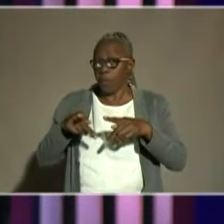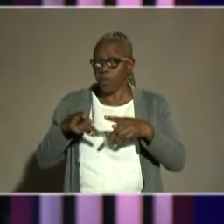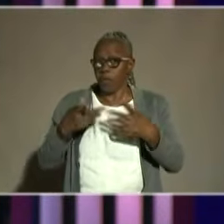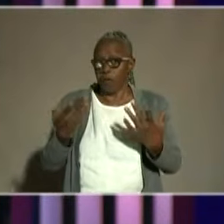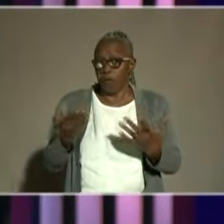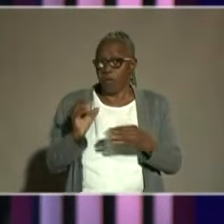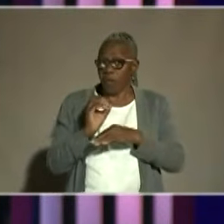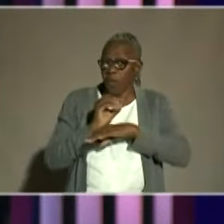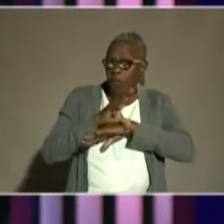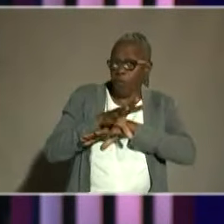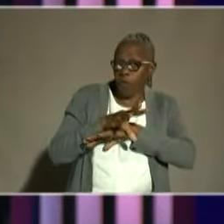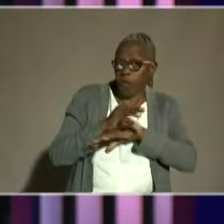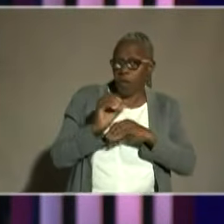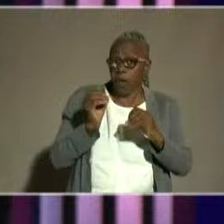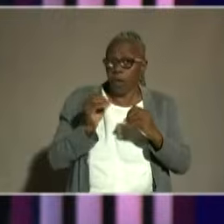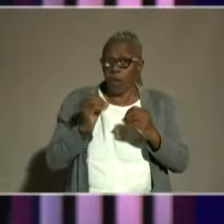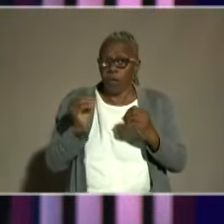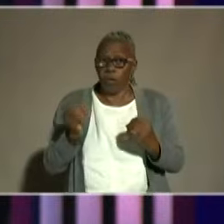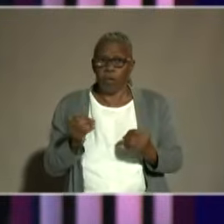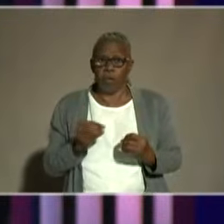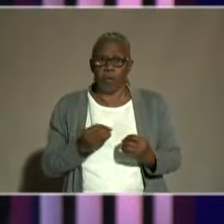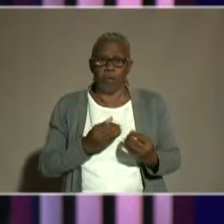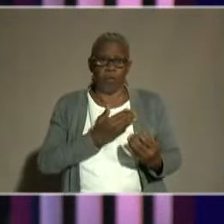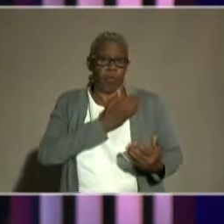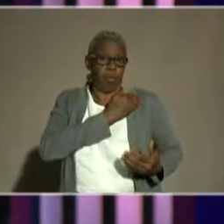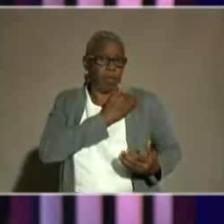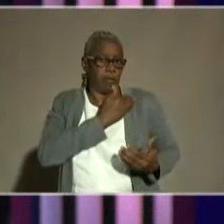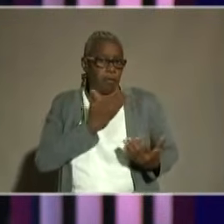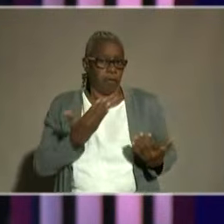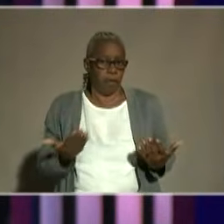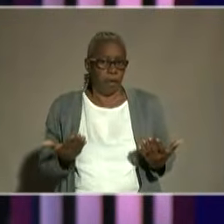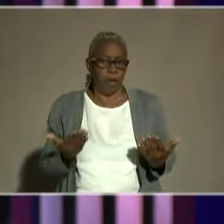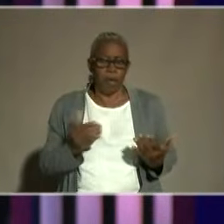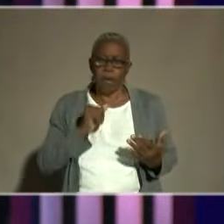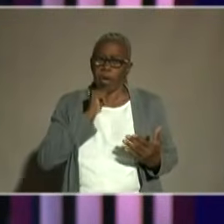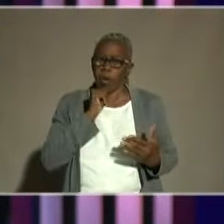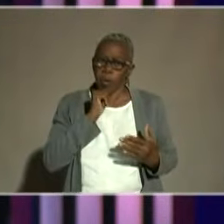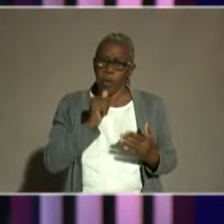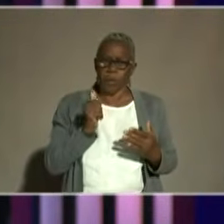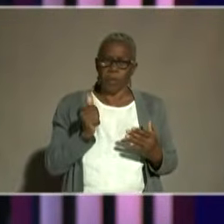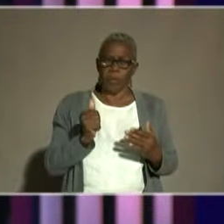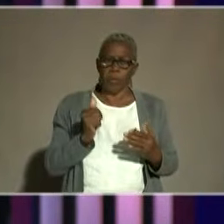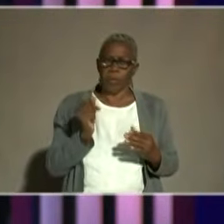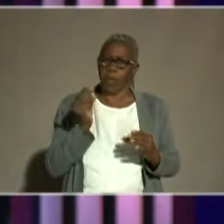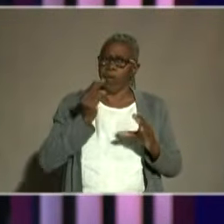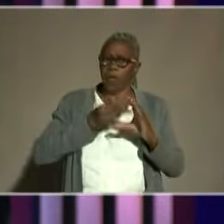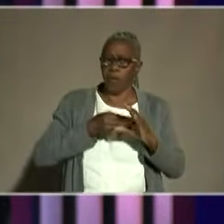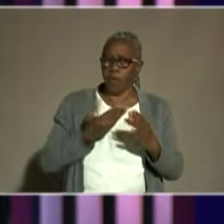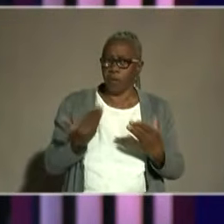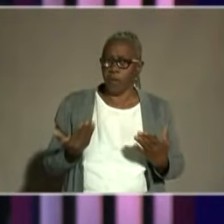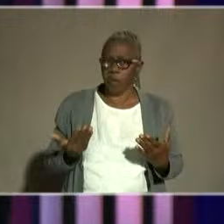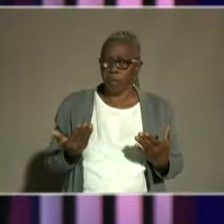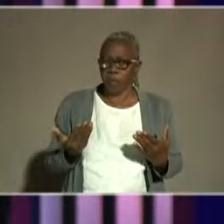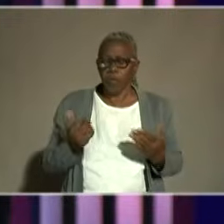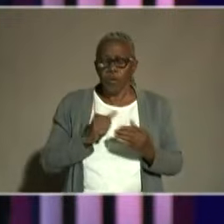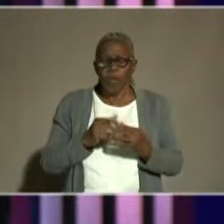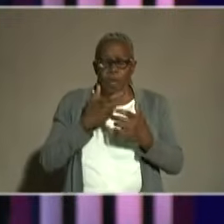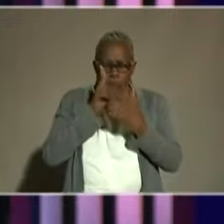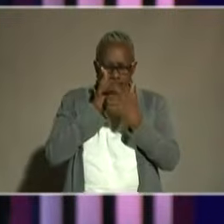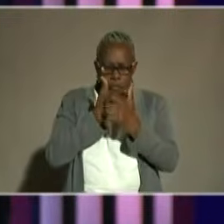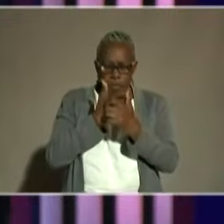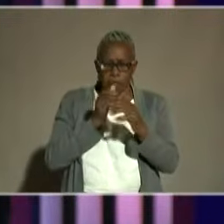force and there's no accountability for it, they're not going to be as cooperative as we need them to be. I think, therefore, it's in the interests of the